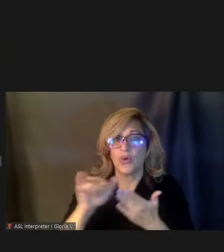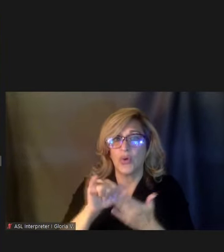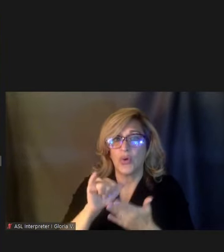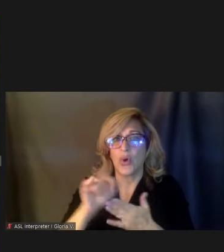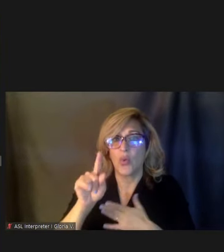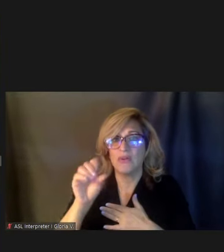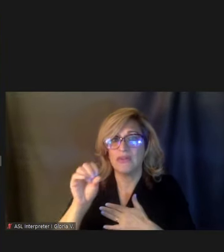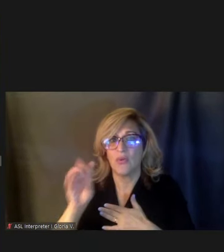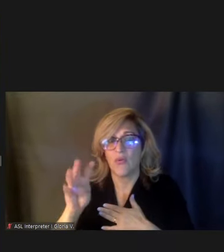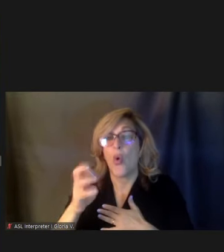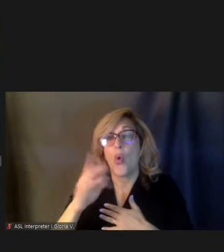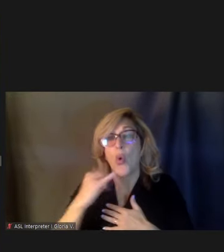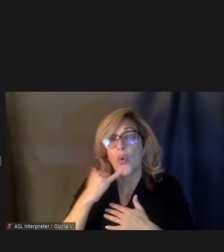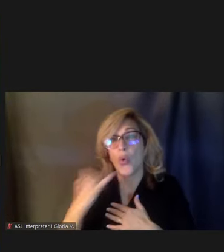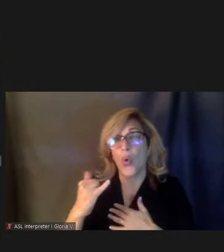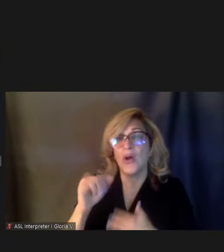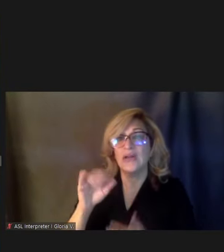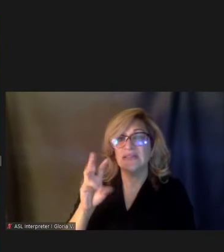10004, or call